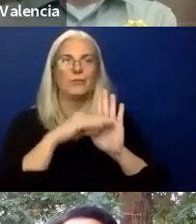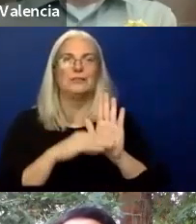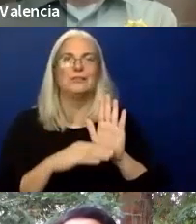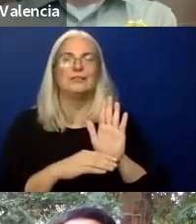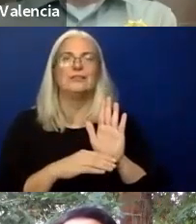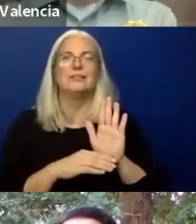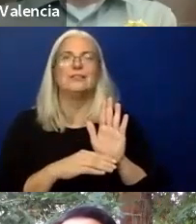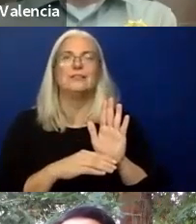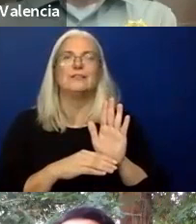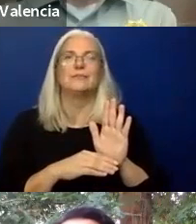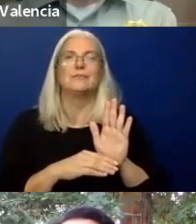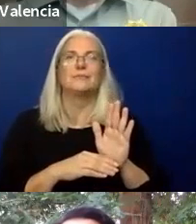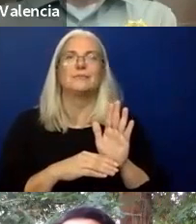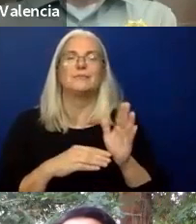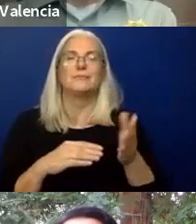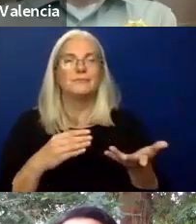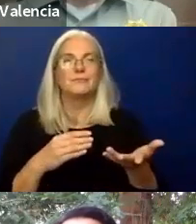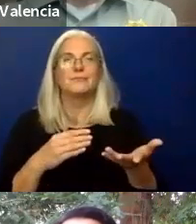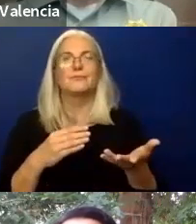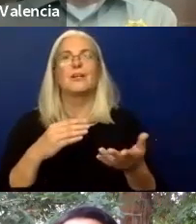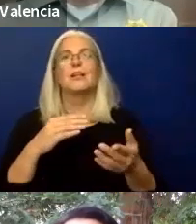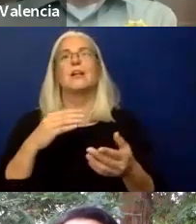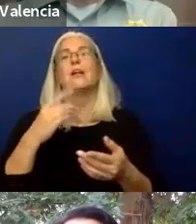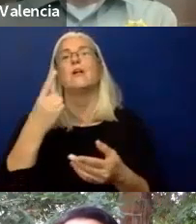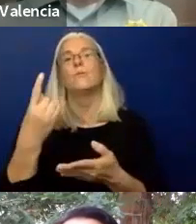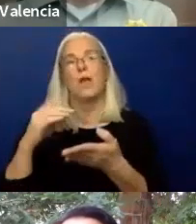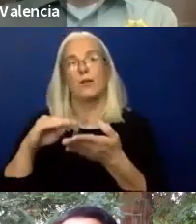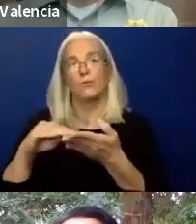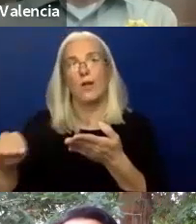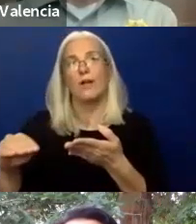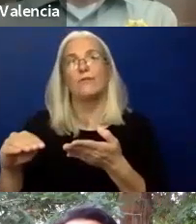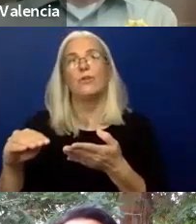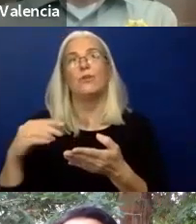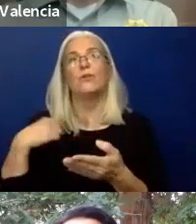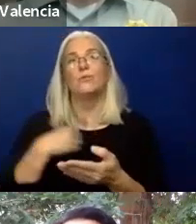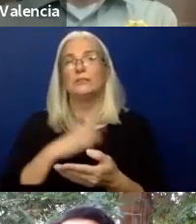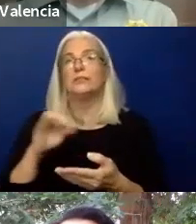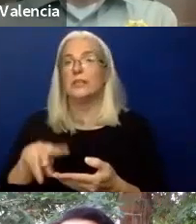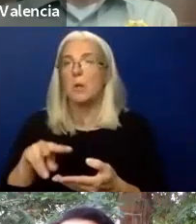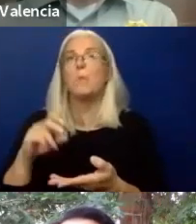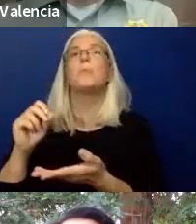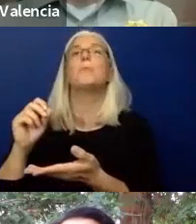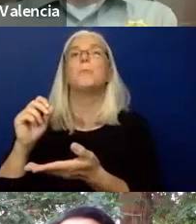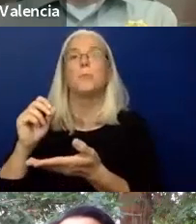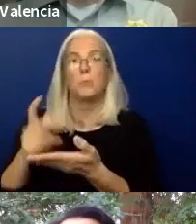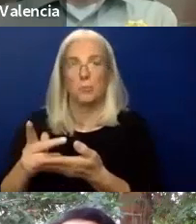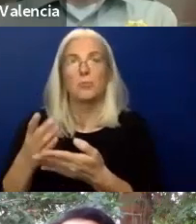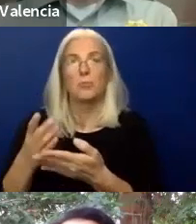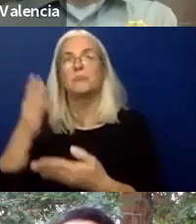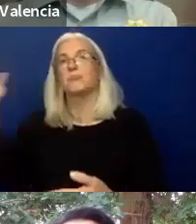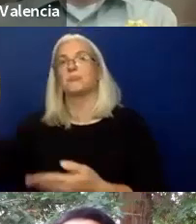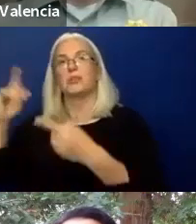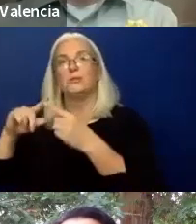However, one waiver has been submitted forward to the state of California for consultation for